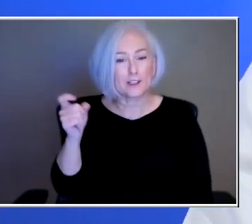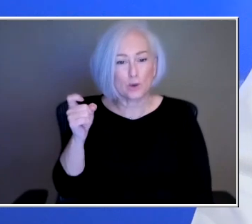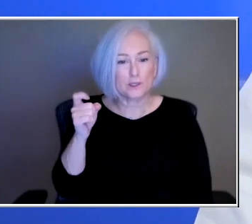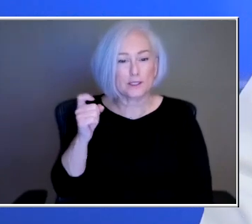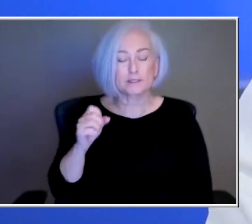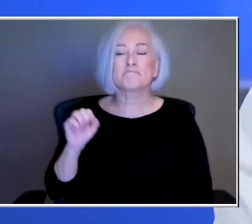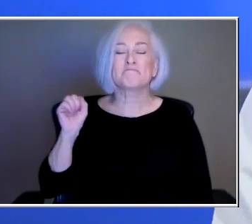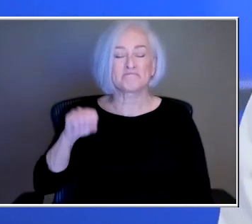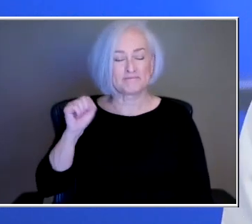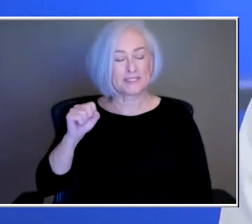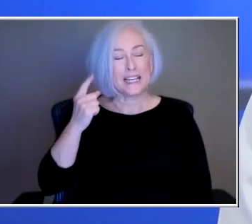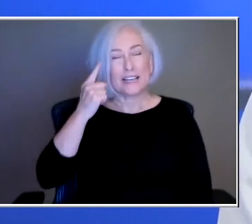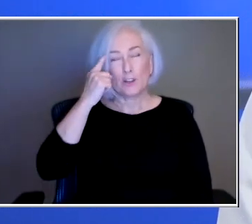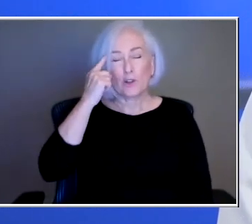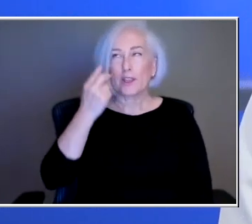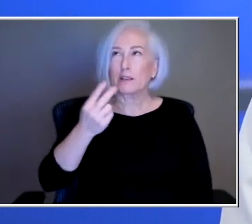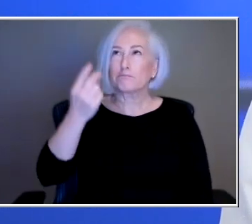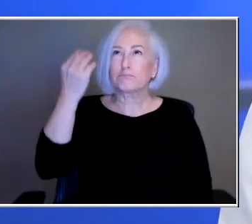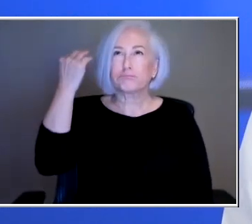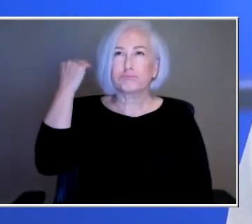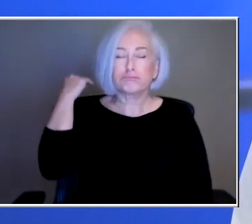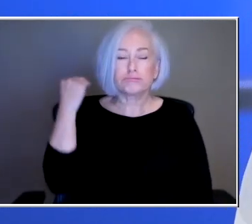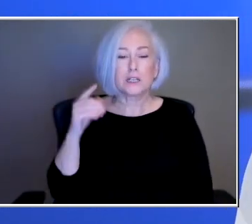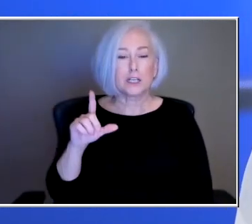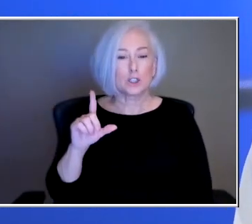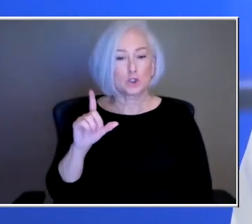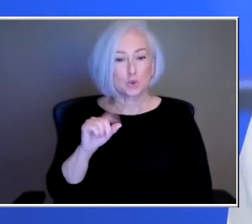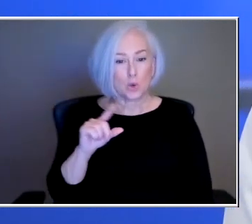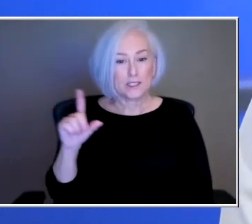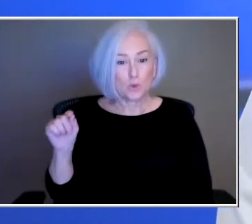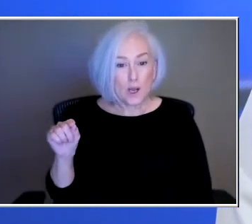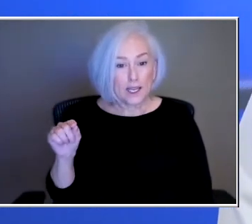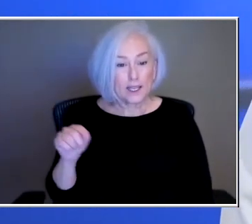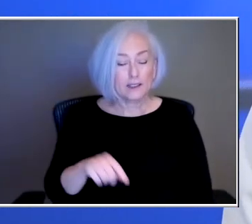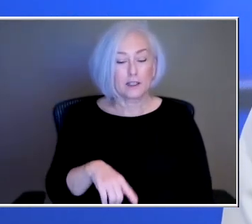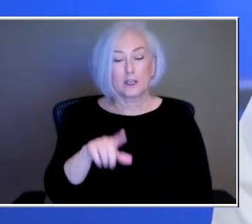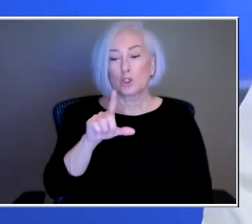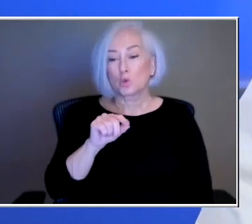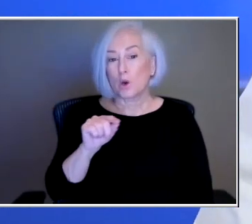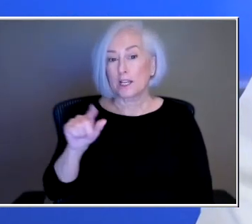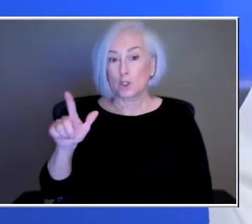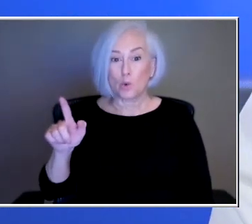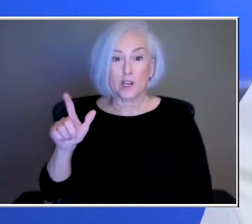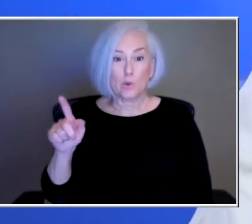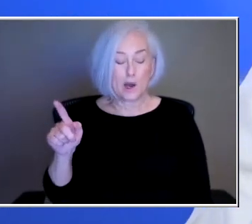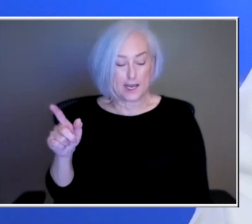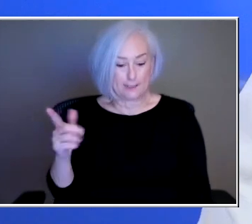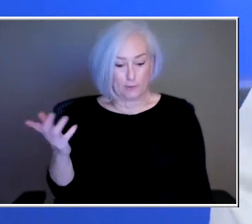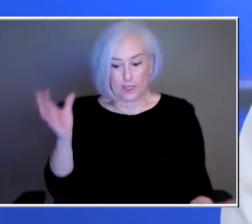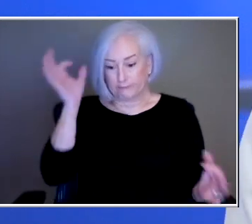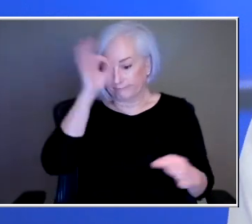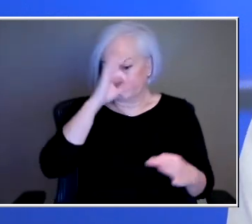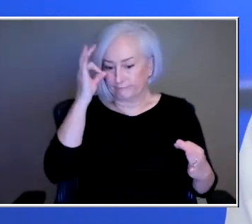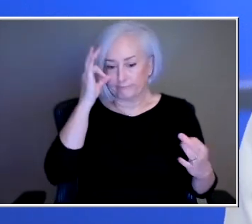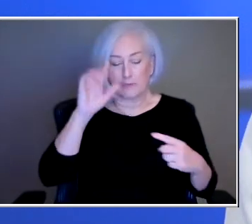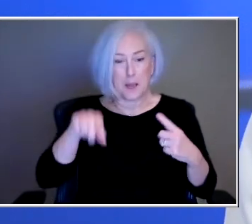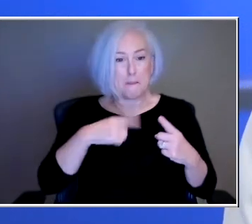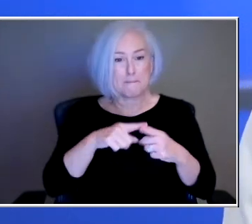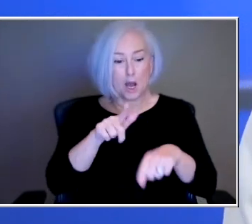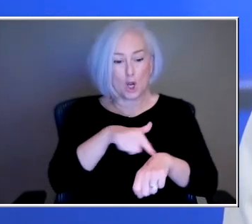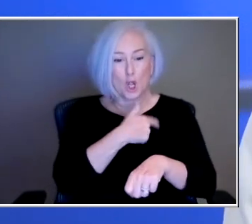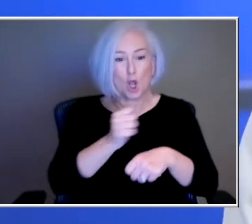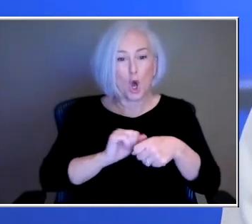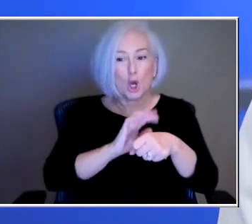and 2021, and when we really didn't know anything about long COVID at that time, and where we are today. We've certainly made progress. And I know anybody